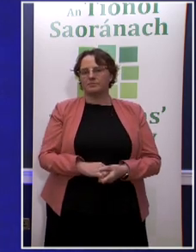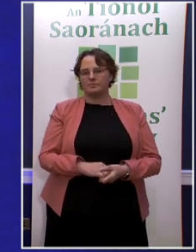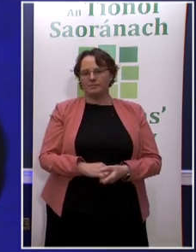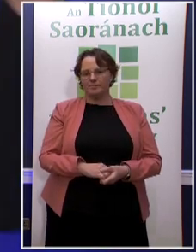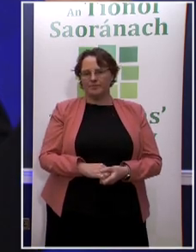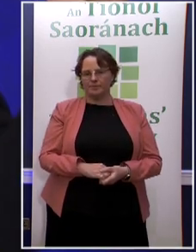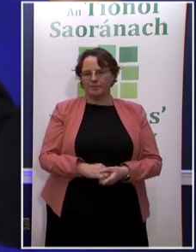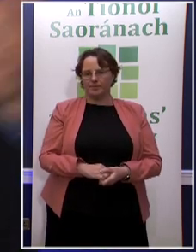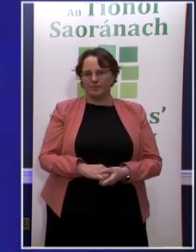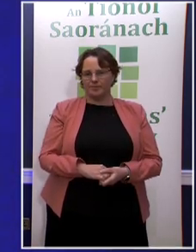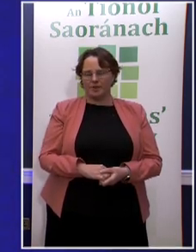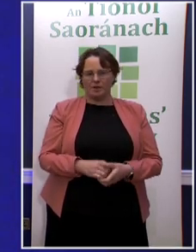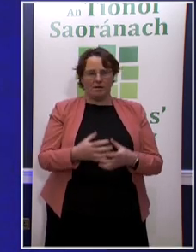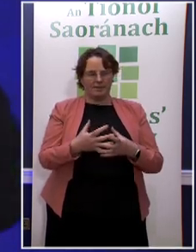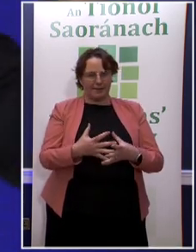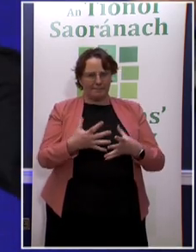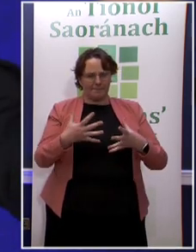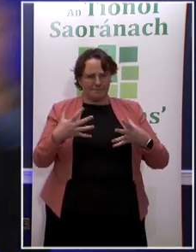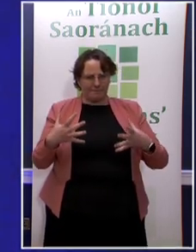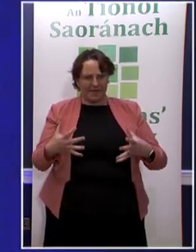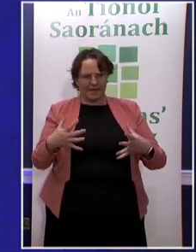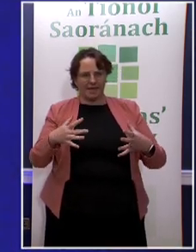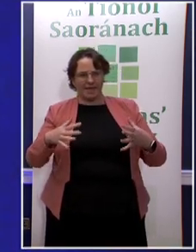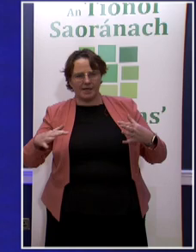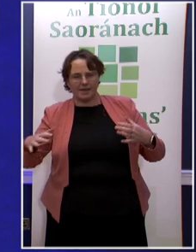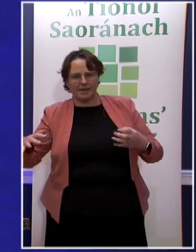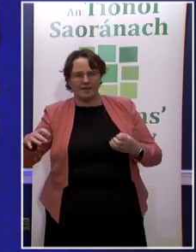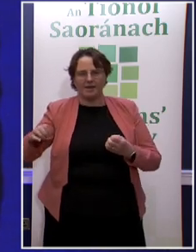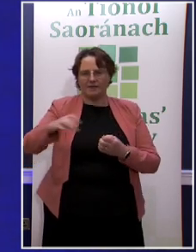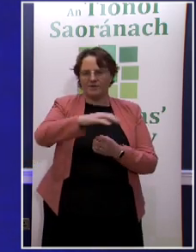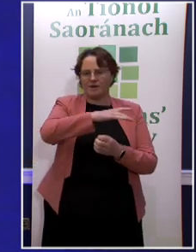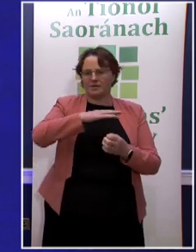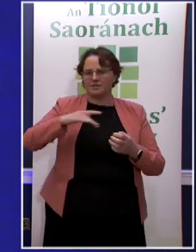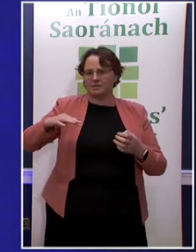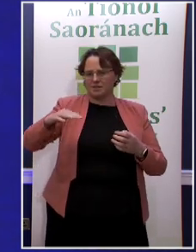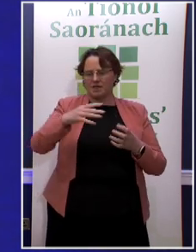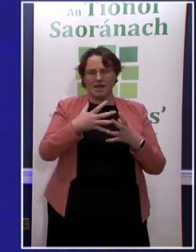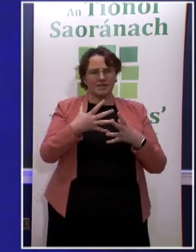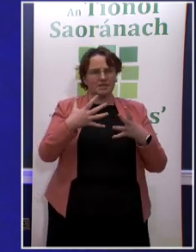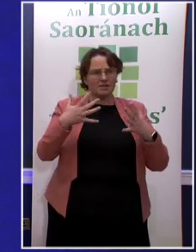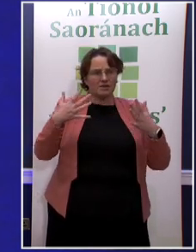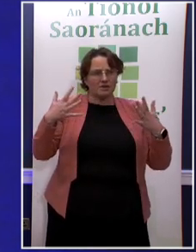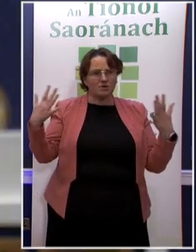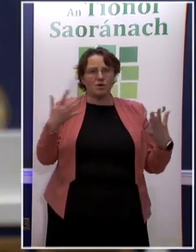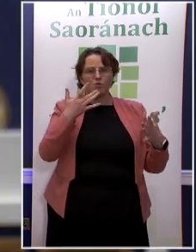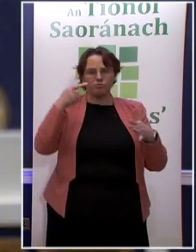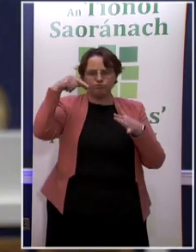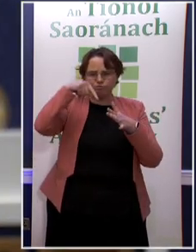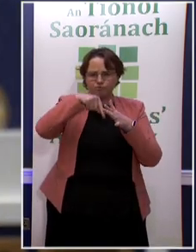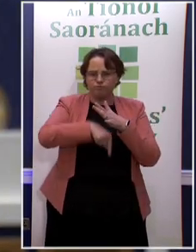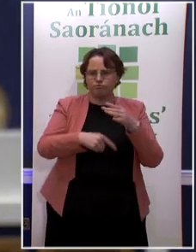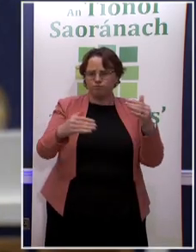And this is a vast environment, okay? It's the most extensive environment on Earth, and in terms of volume, it's huge as well. So